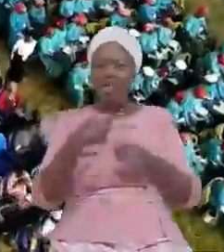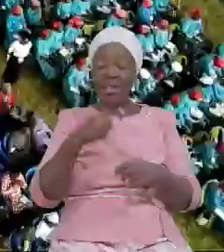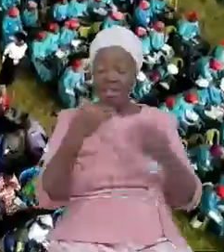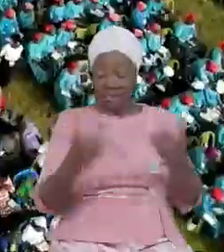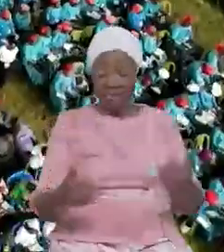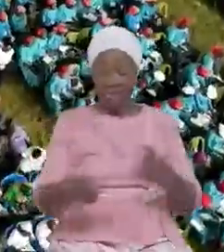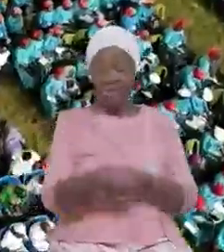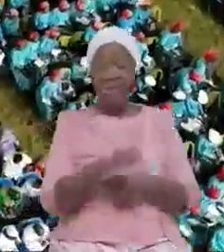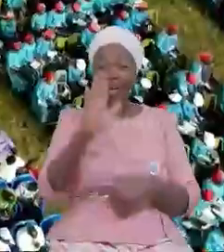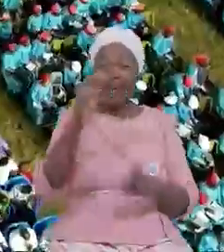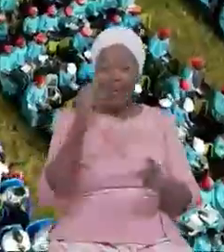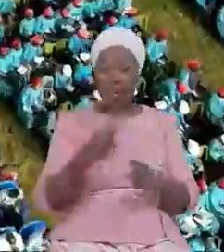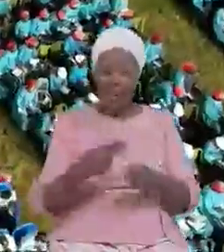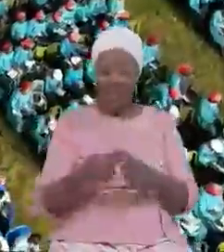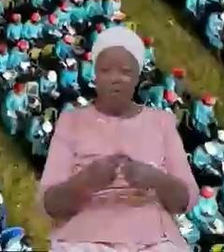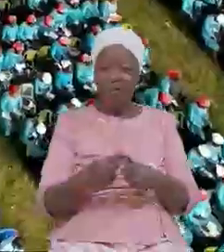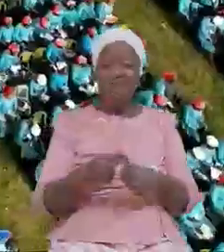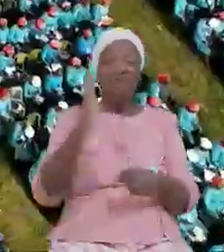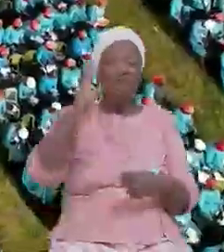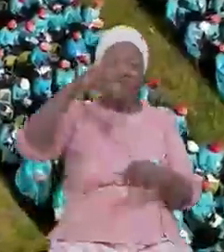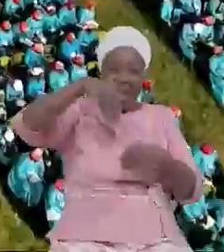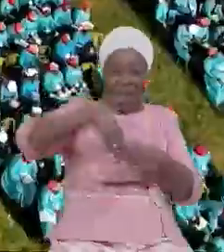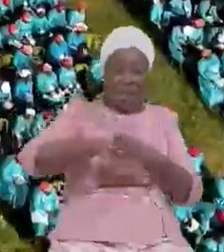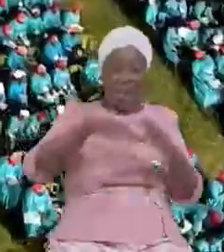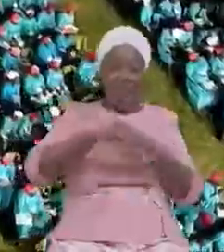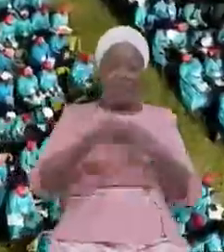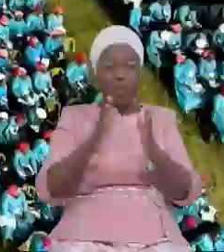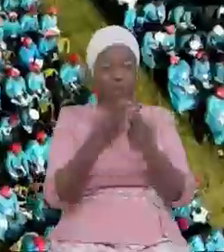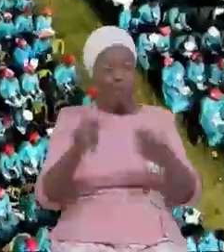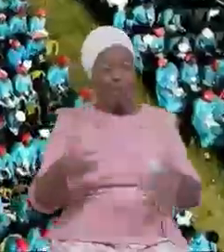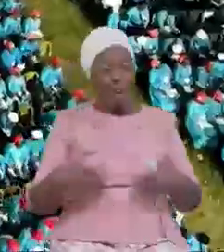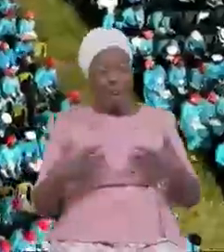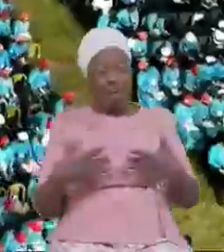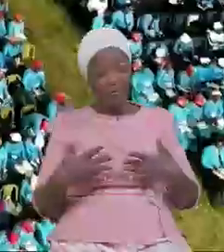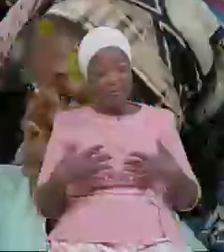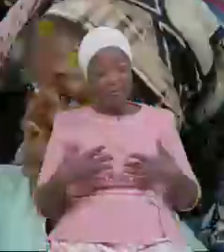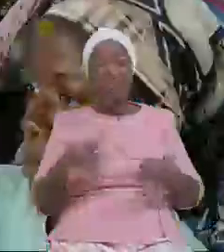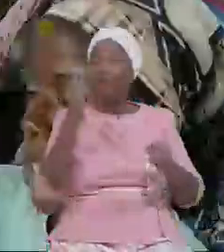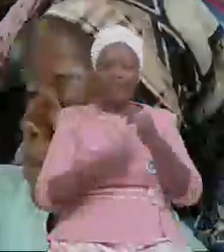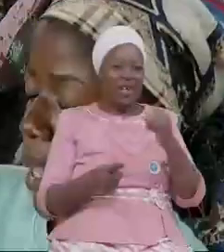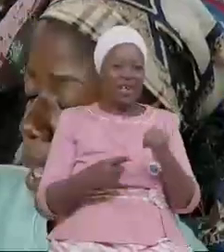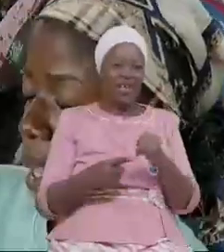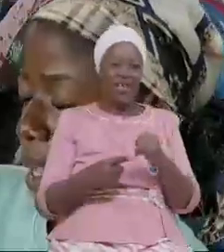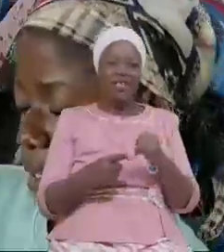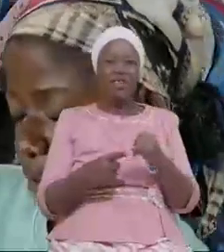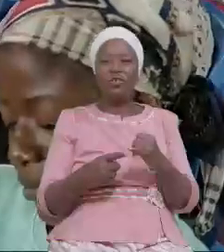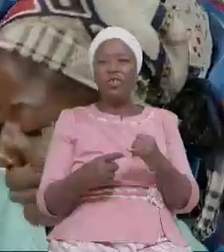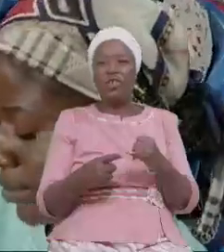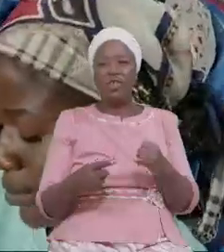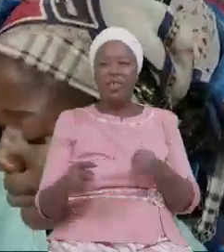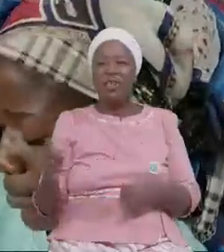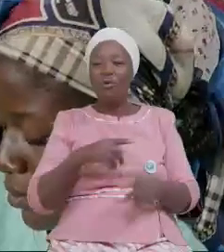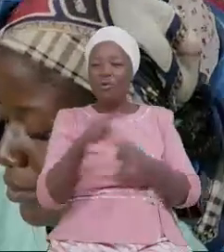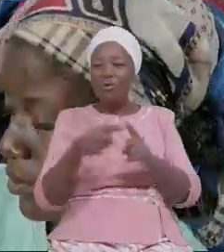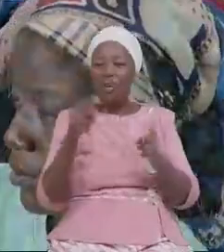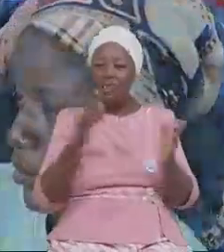your name will enter into the book of life, final. When